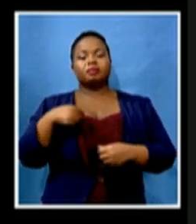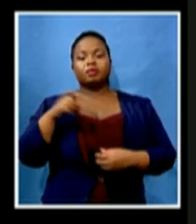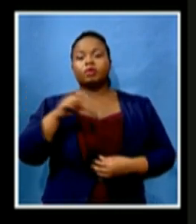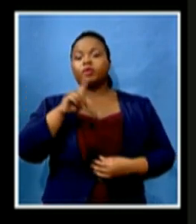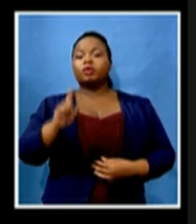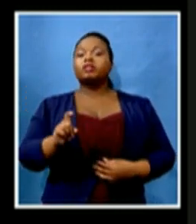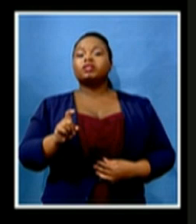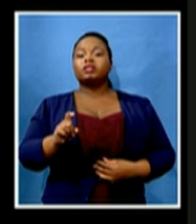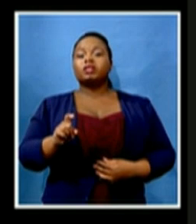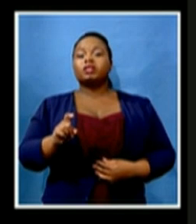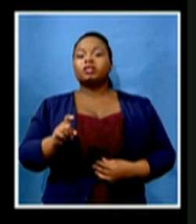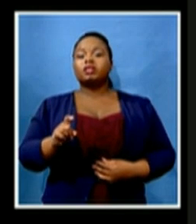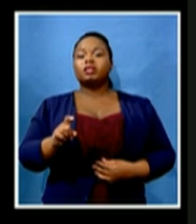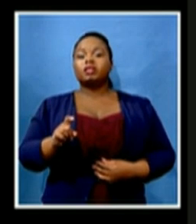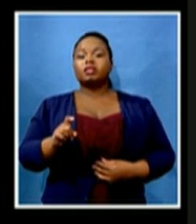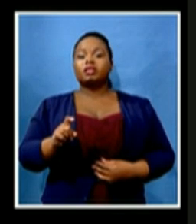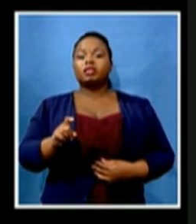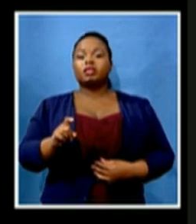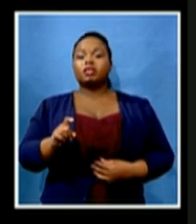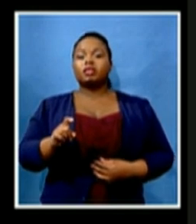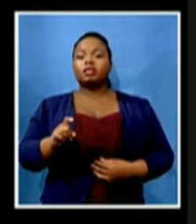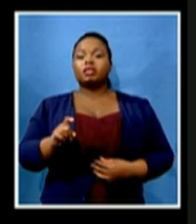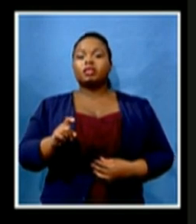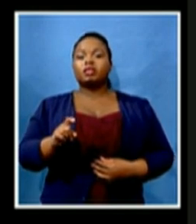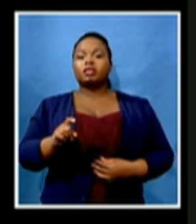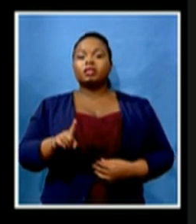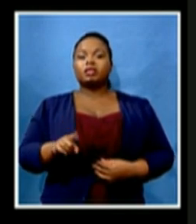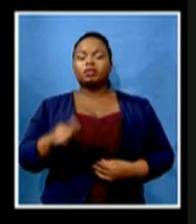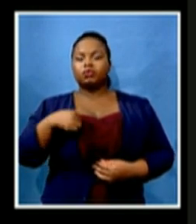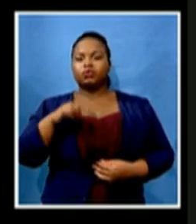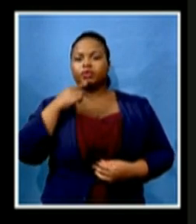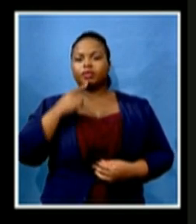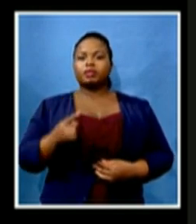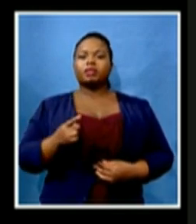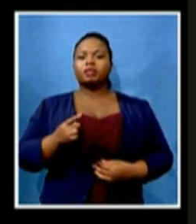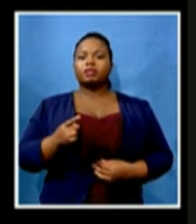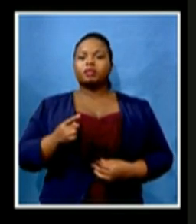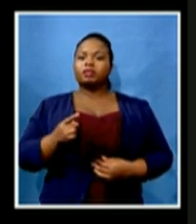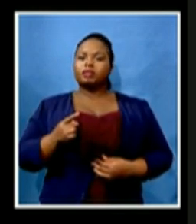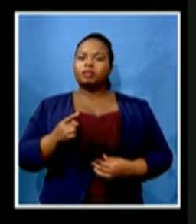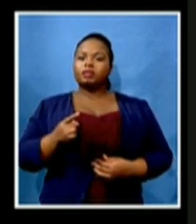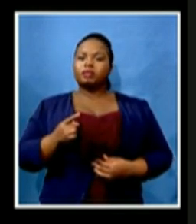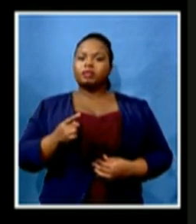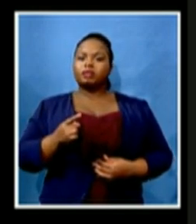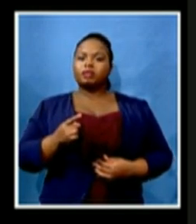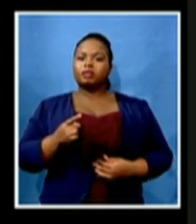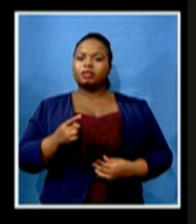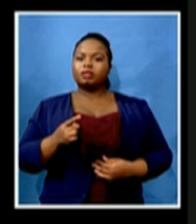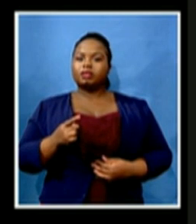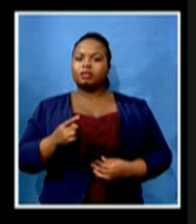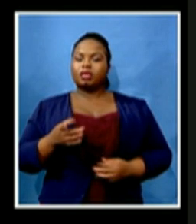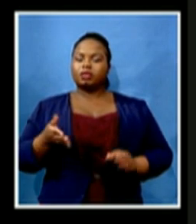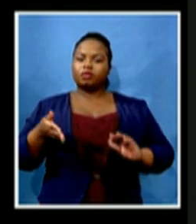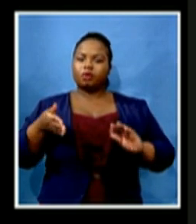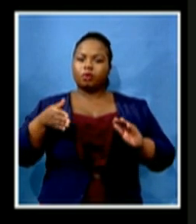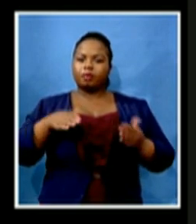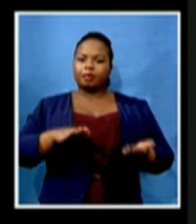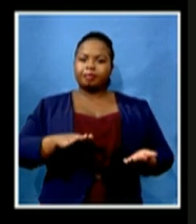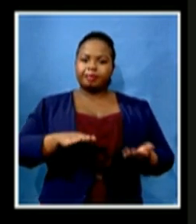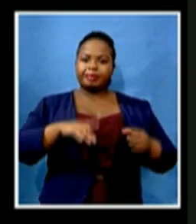your mortality estimates assume unlimited ICU capacity, but you